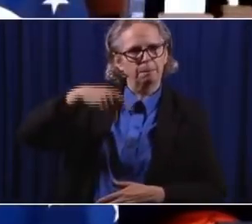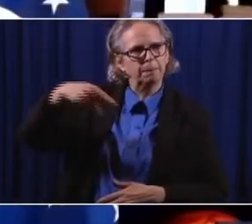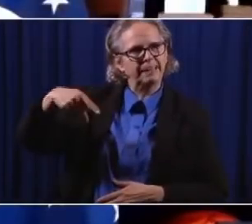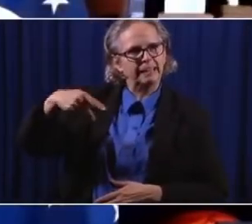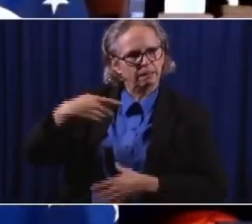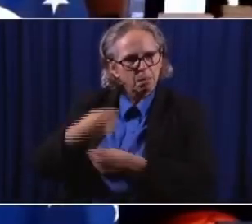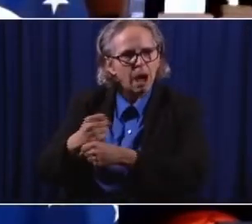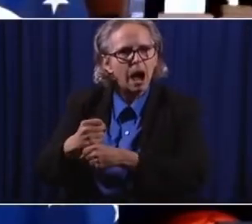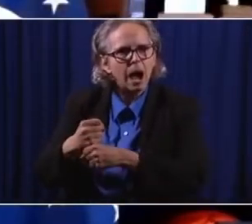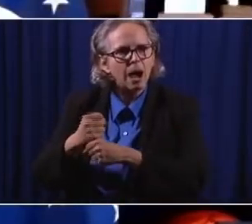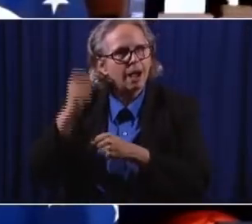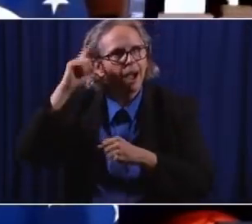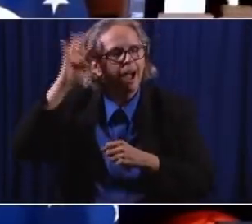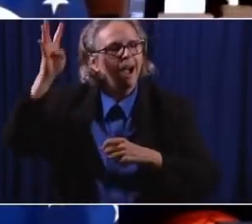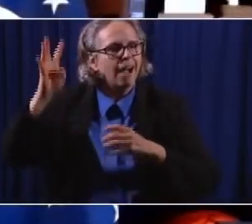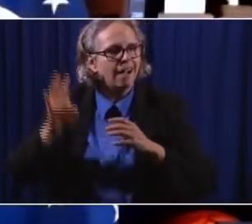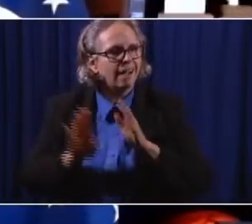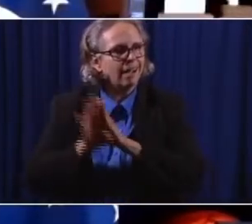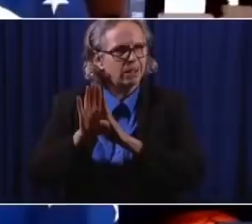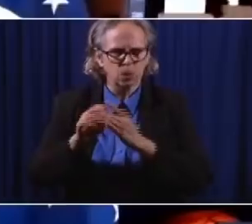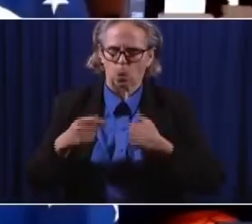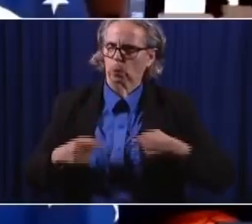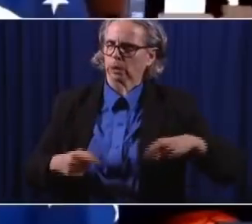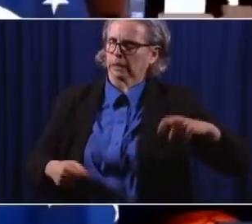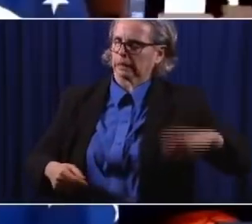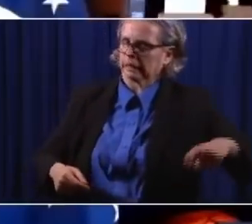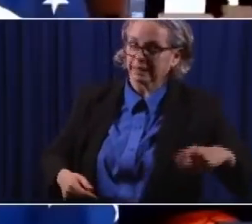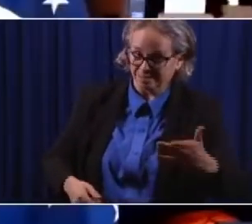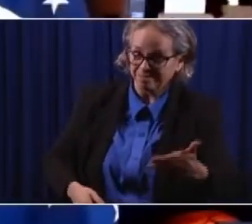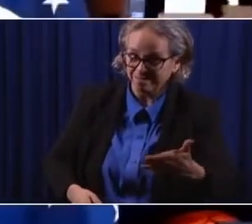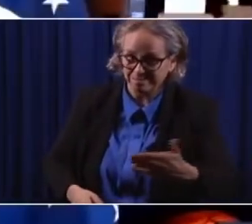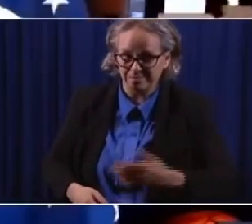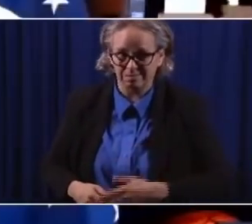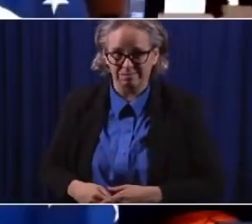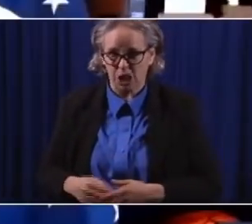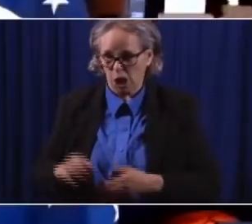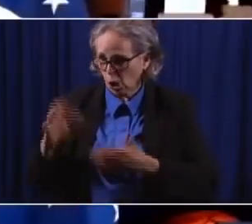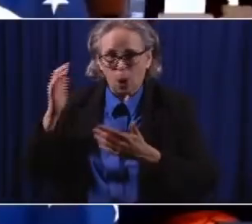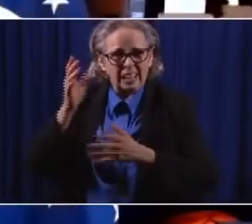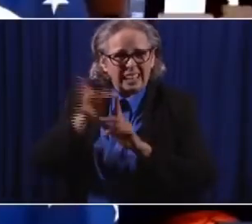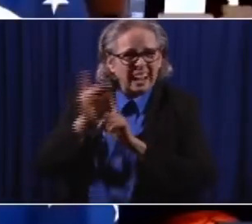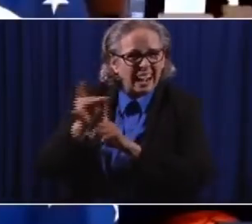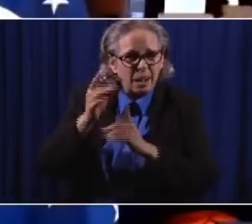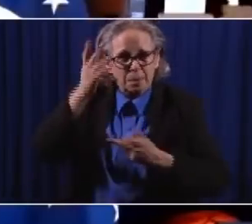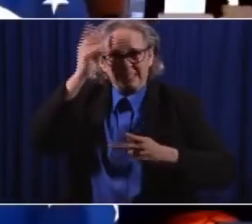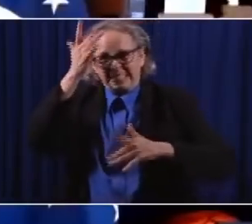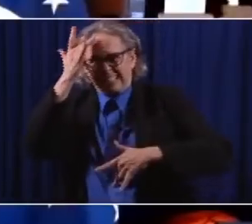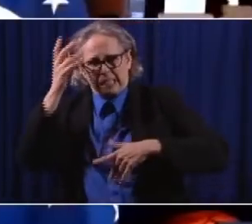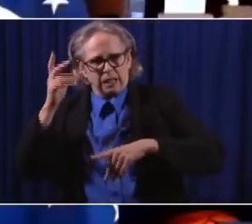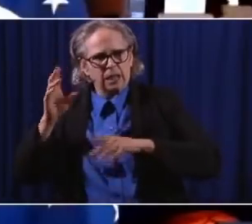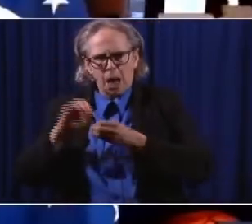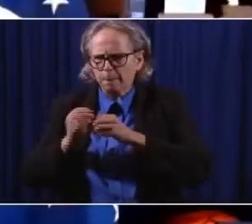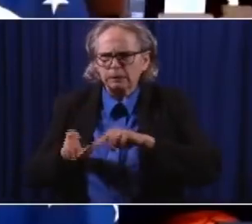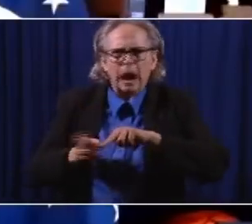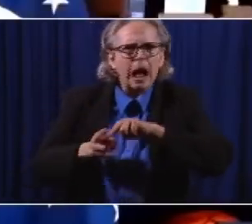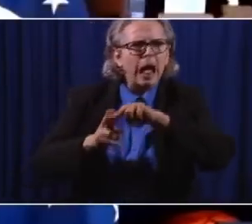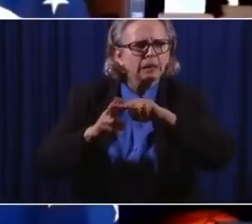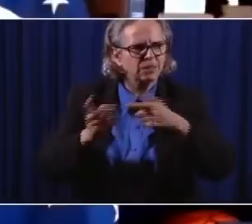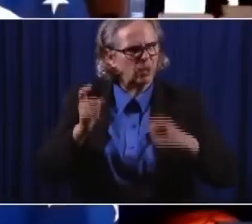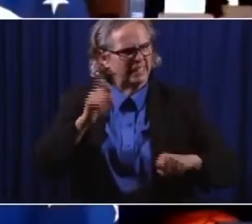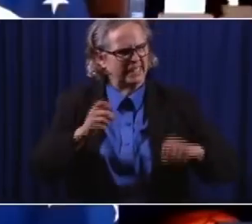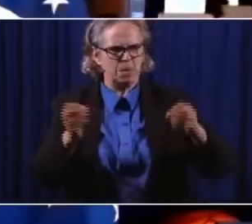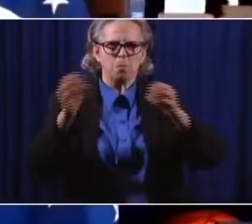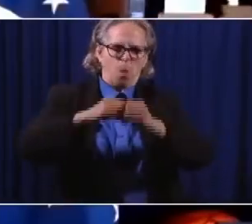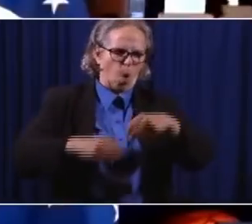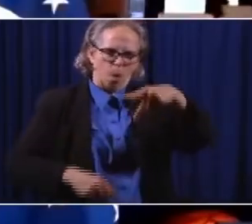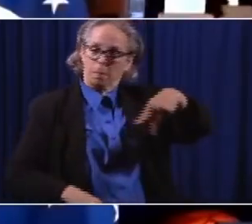of, particularly as the virus resurges, and maybe as we have a vaccine coming sooner, we're going to have even more and more demand for